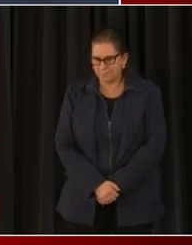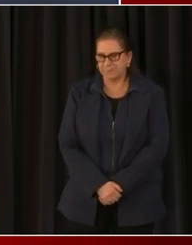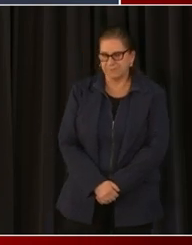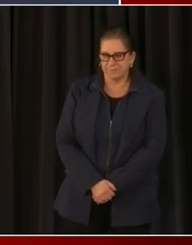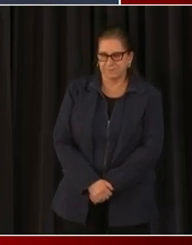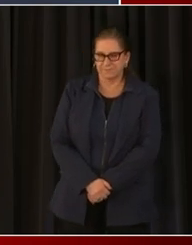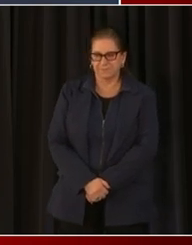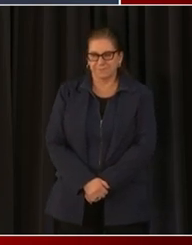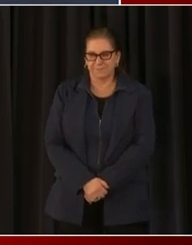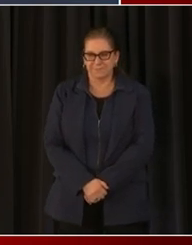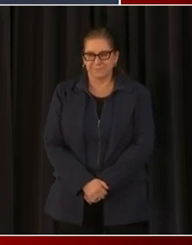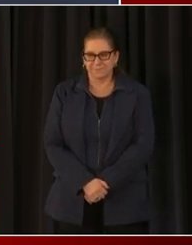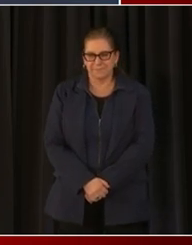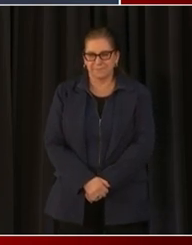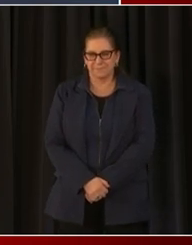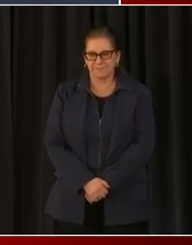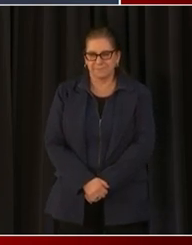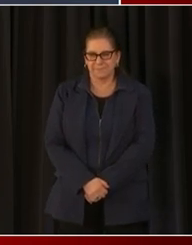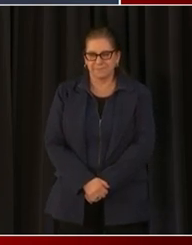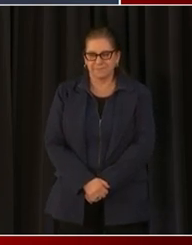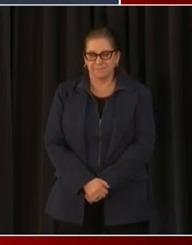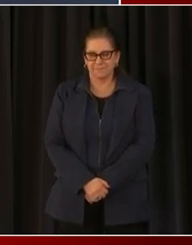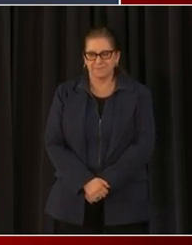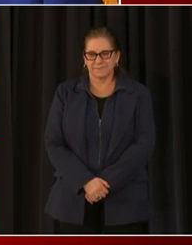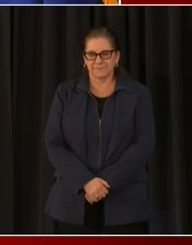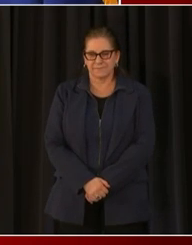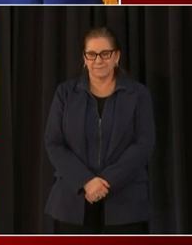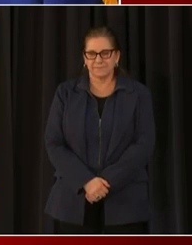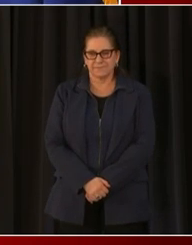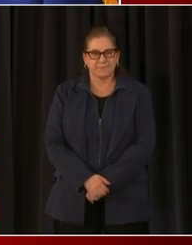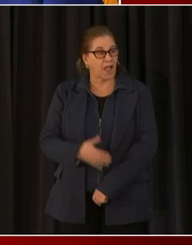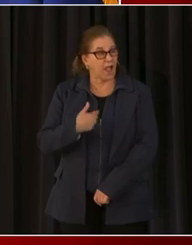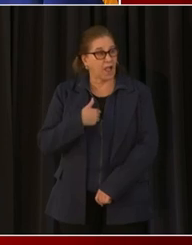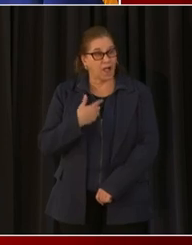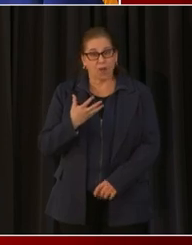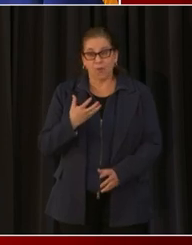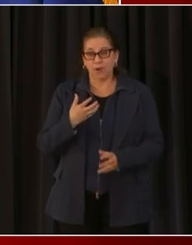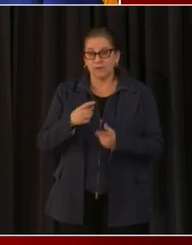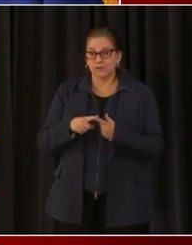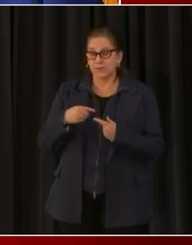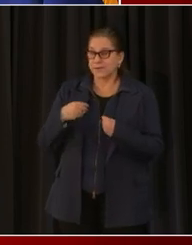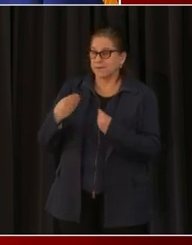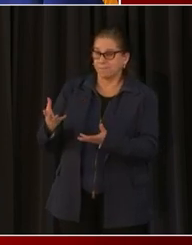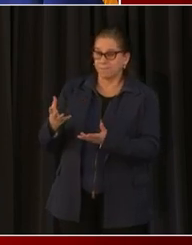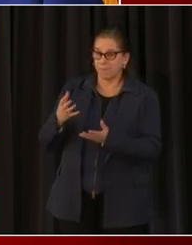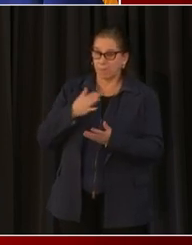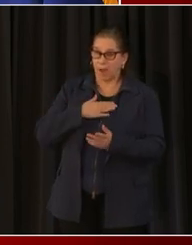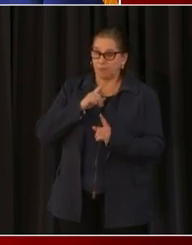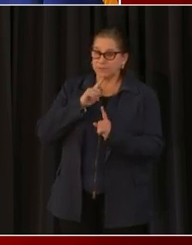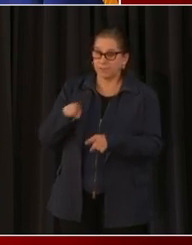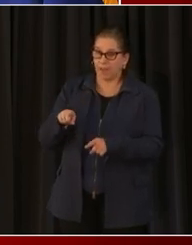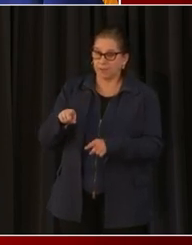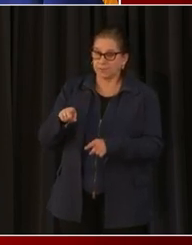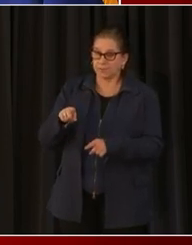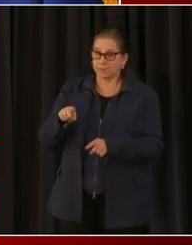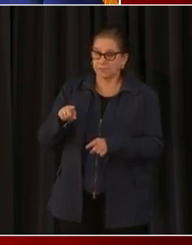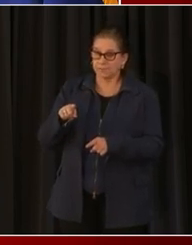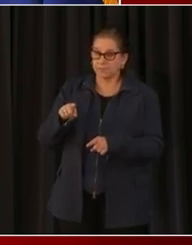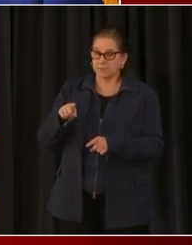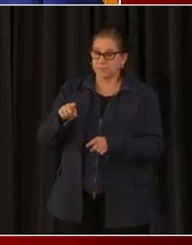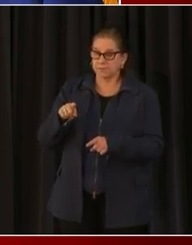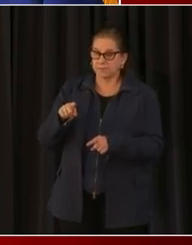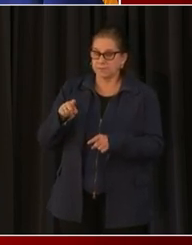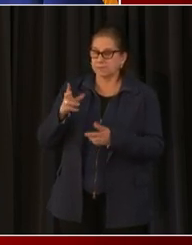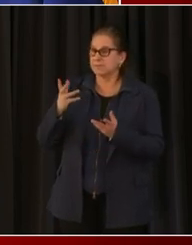interesting when the responses were given about how we would approach high-dose tutoring, how we